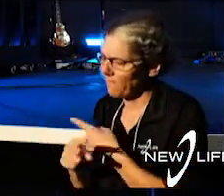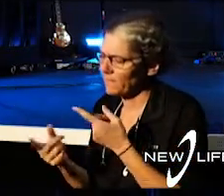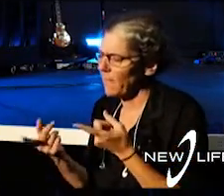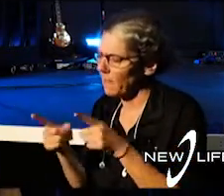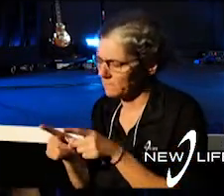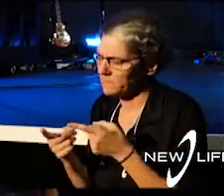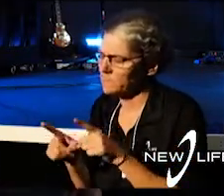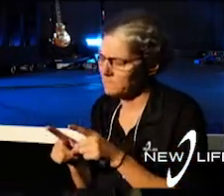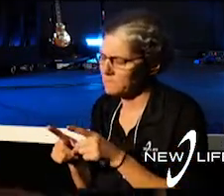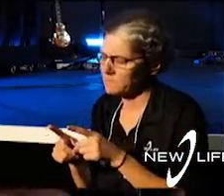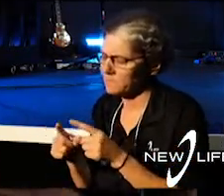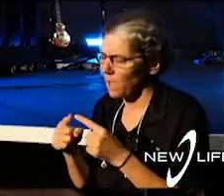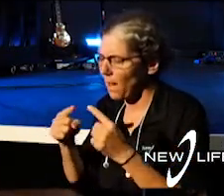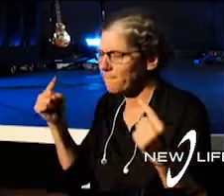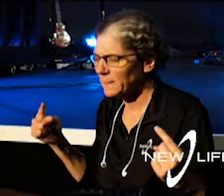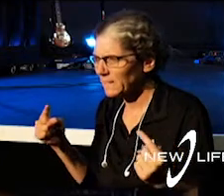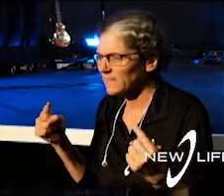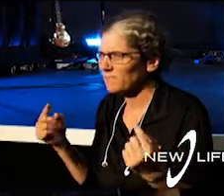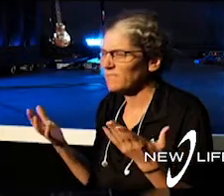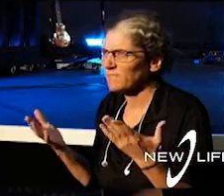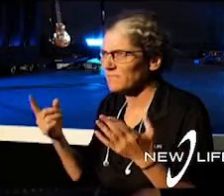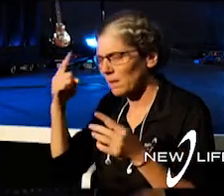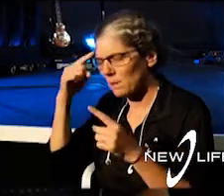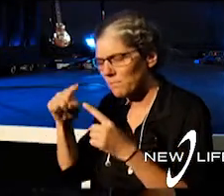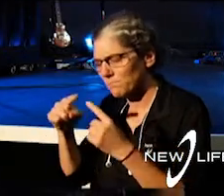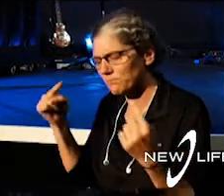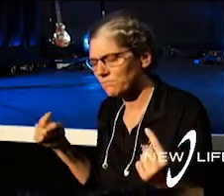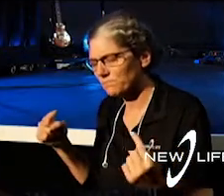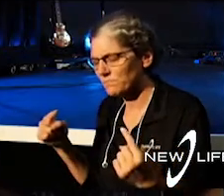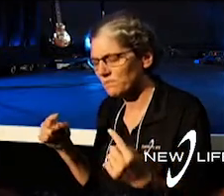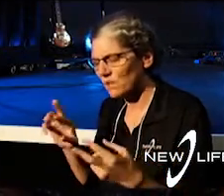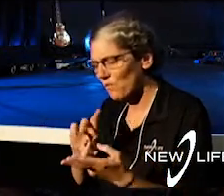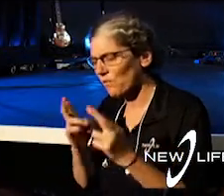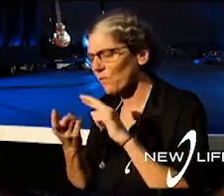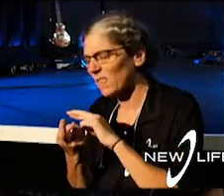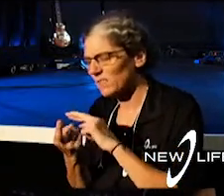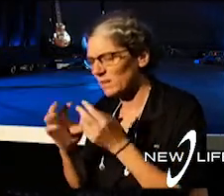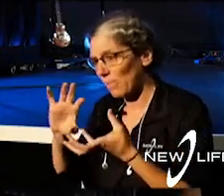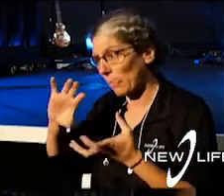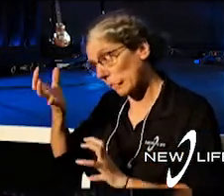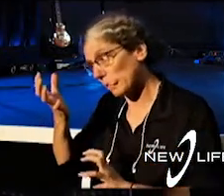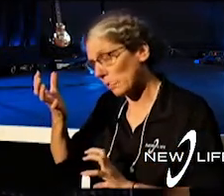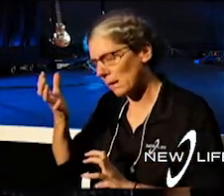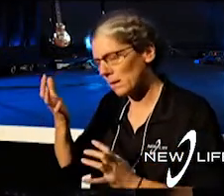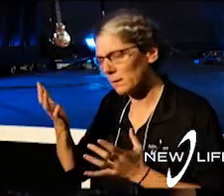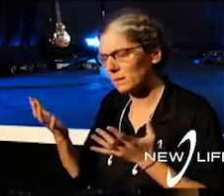There's differences of opinion. There's relationship mess.